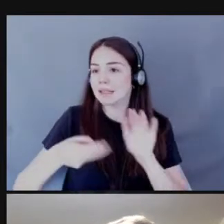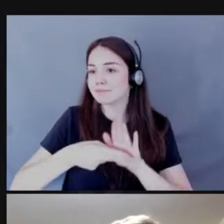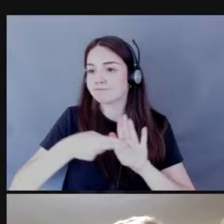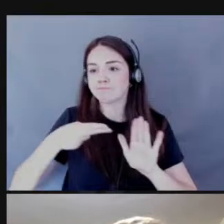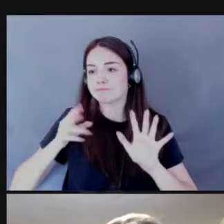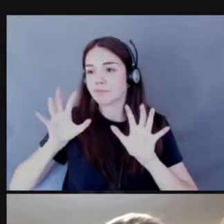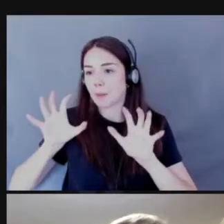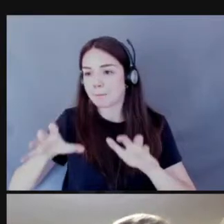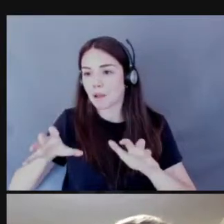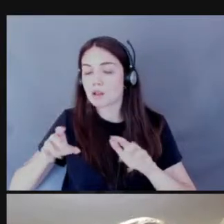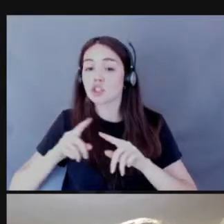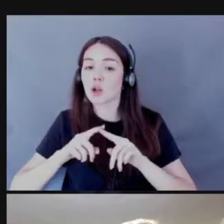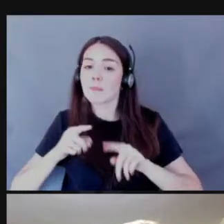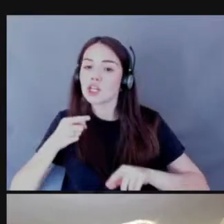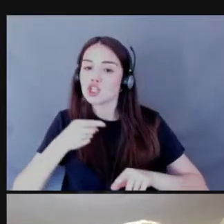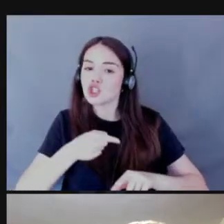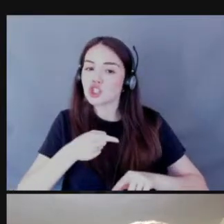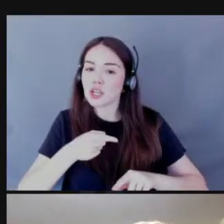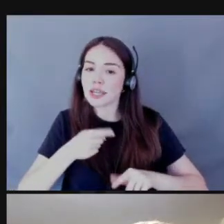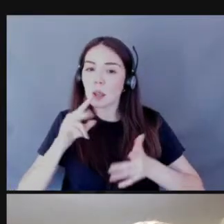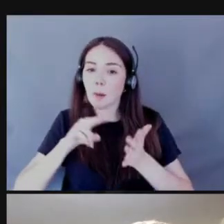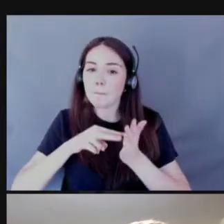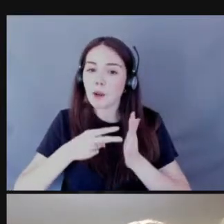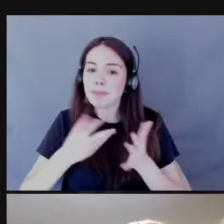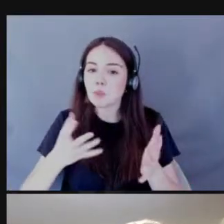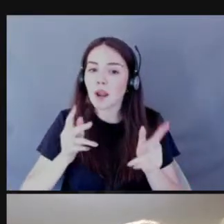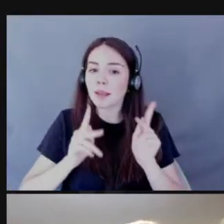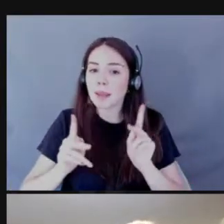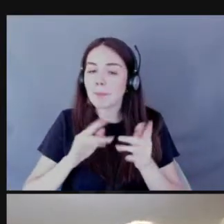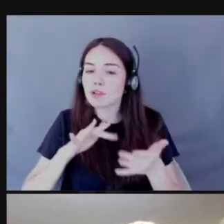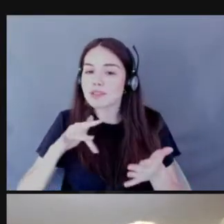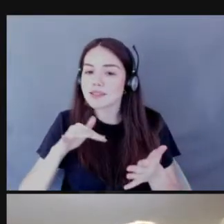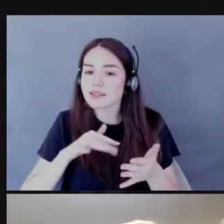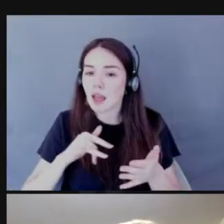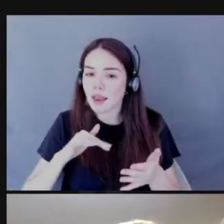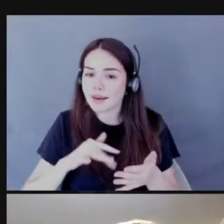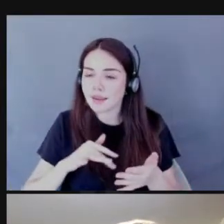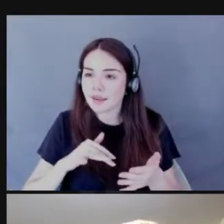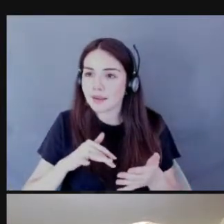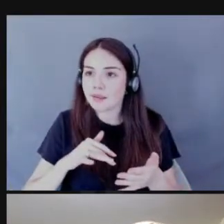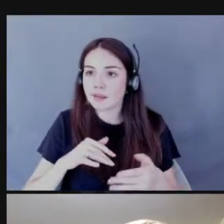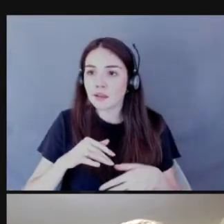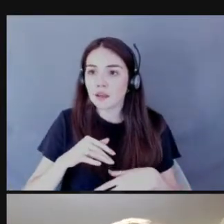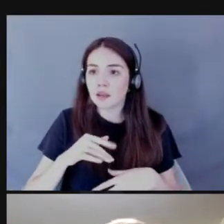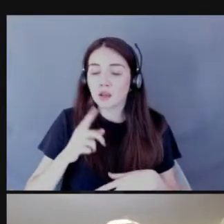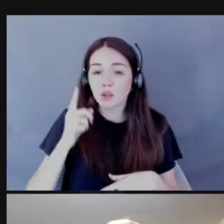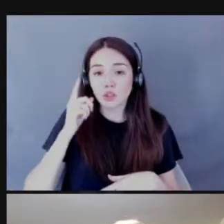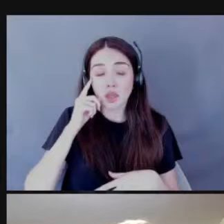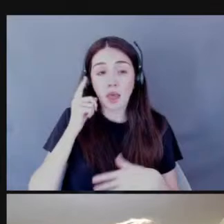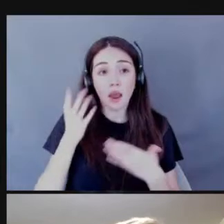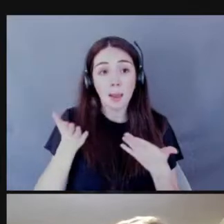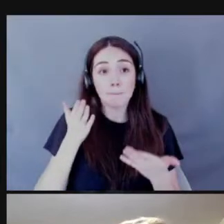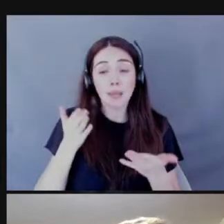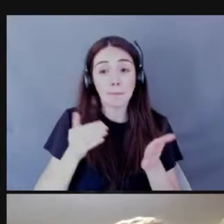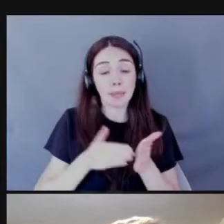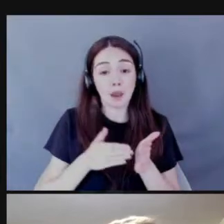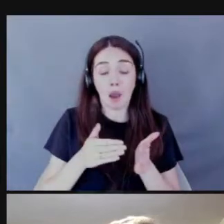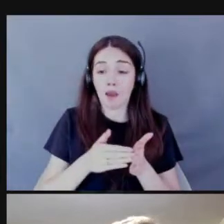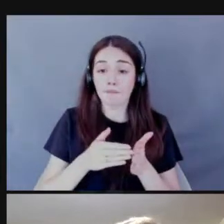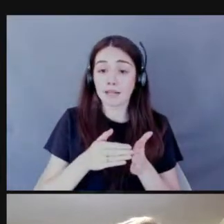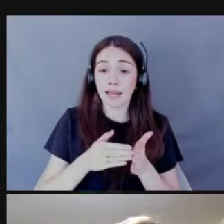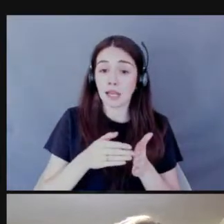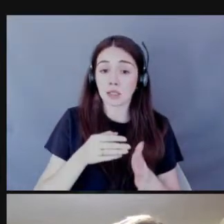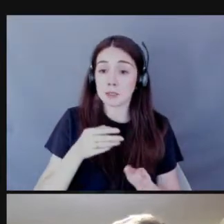which she wanted people to study. She thought, well, maybe this thing regularly comes into the bay, and maybe we ought to